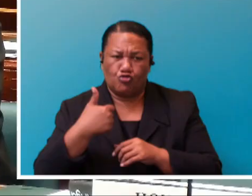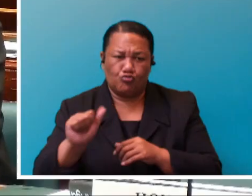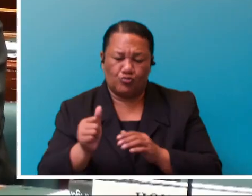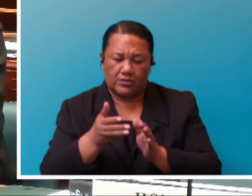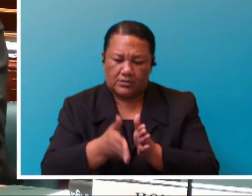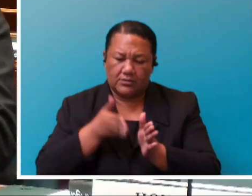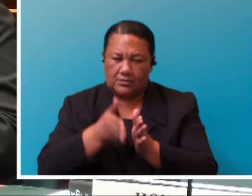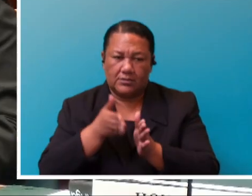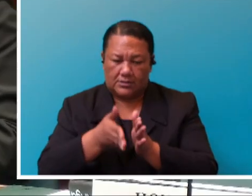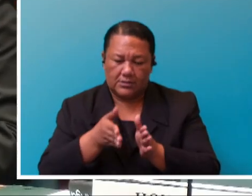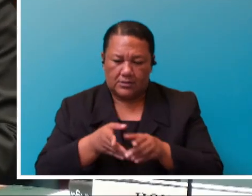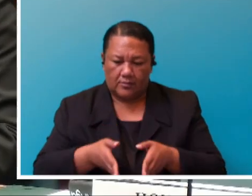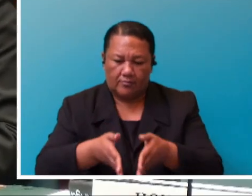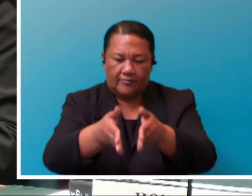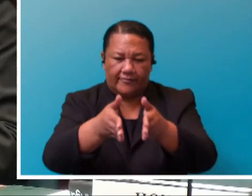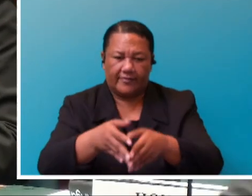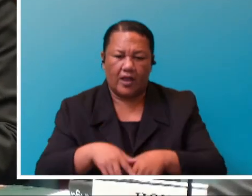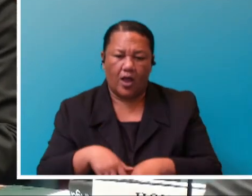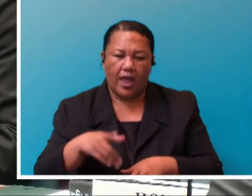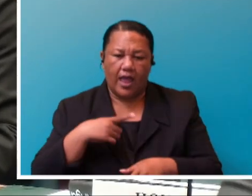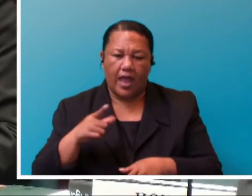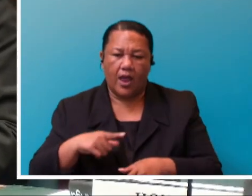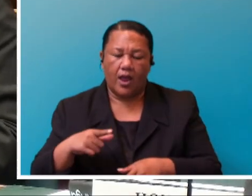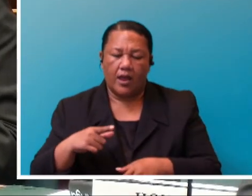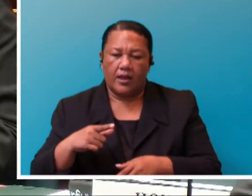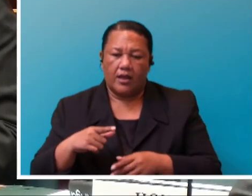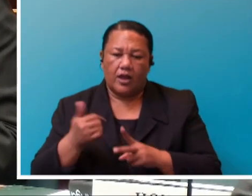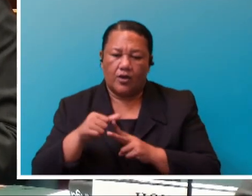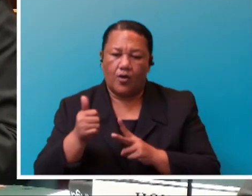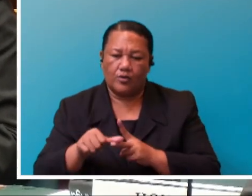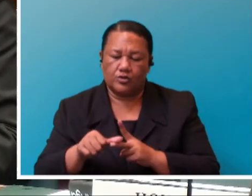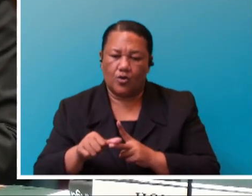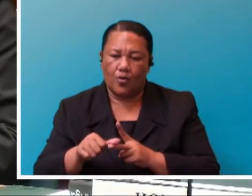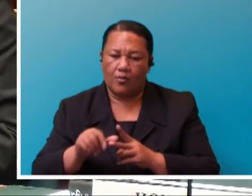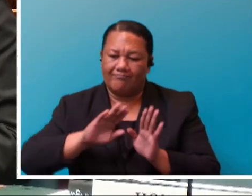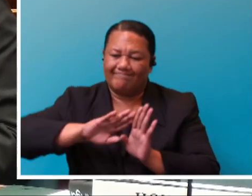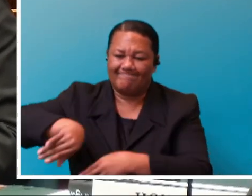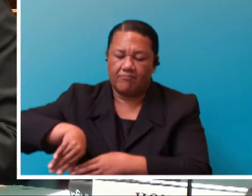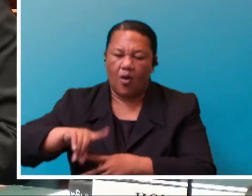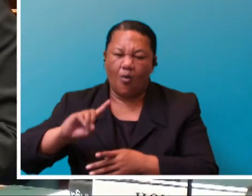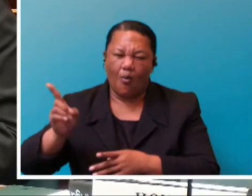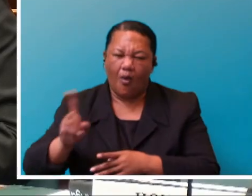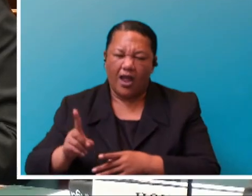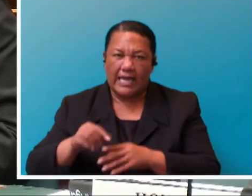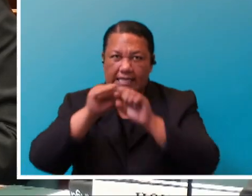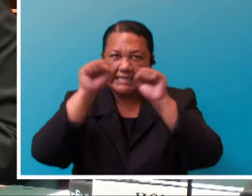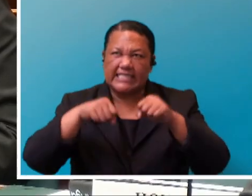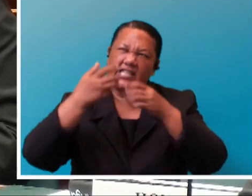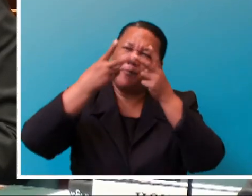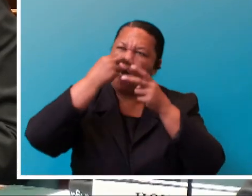and abandon the long-term investment that could have been made, our transport system more cost-effective and sustainable